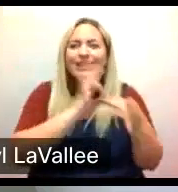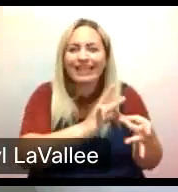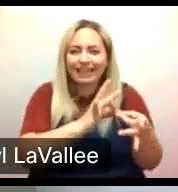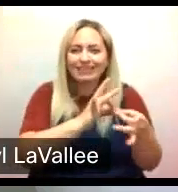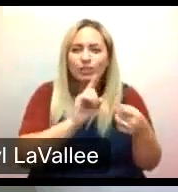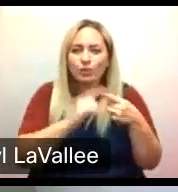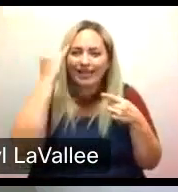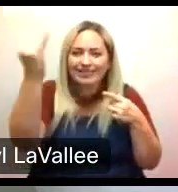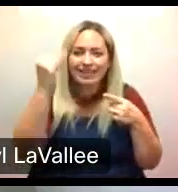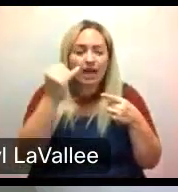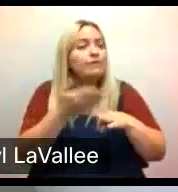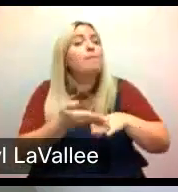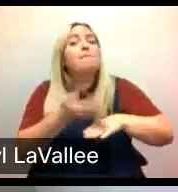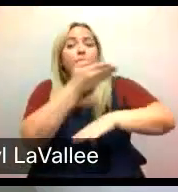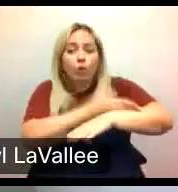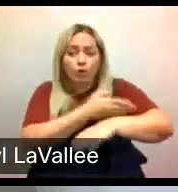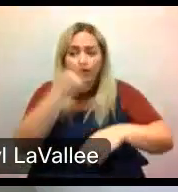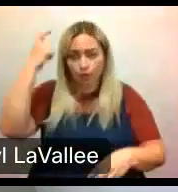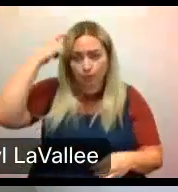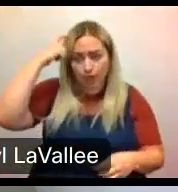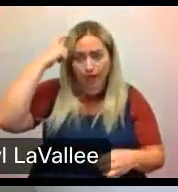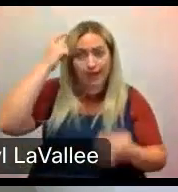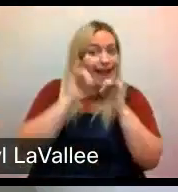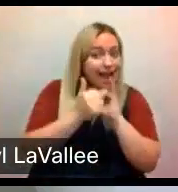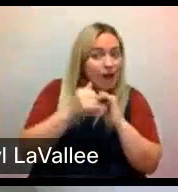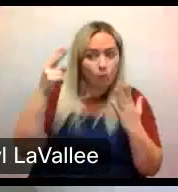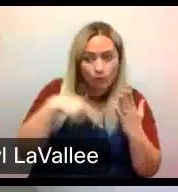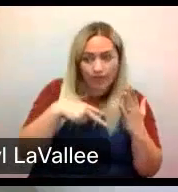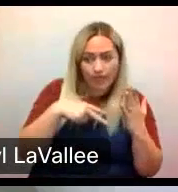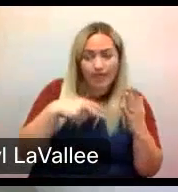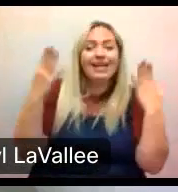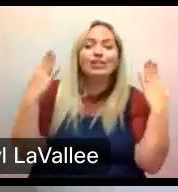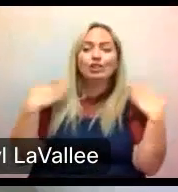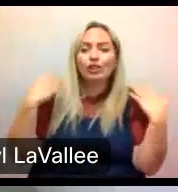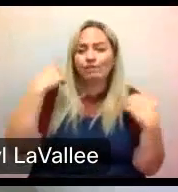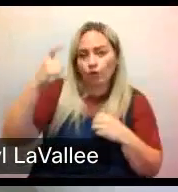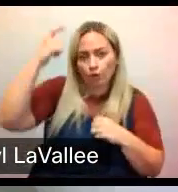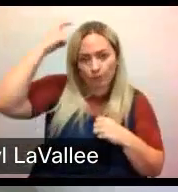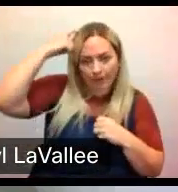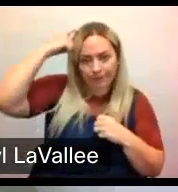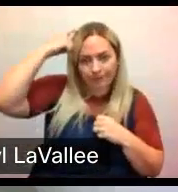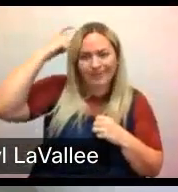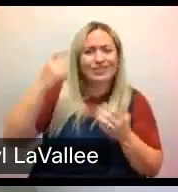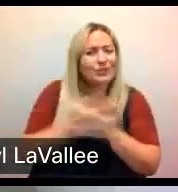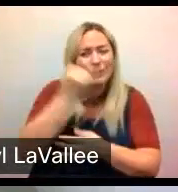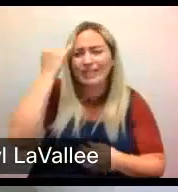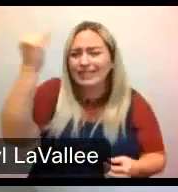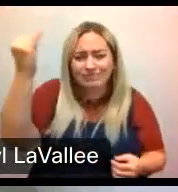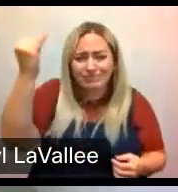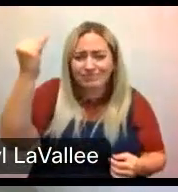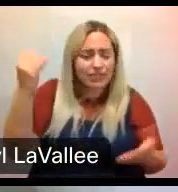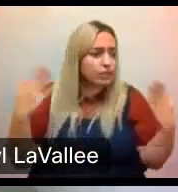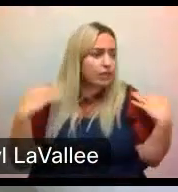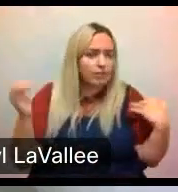idea of improving your brain by reading, right? It's a gym for your brain. This is a new idea, this idea that reading